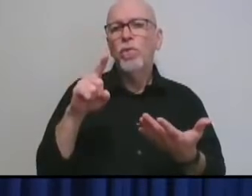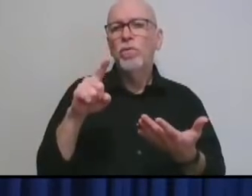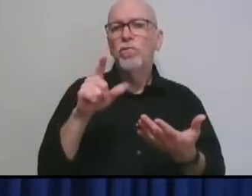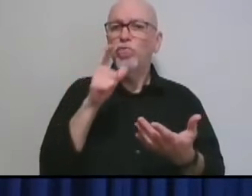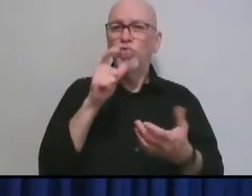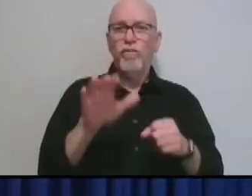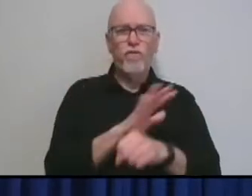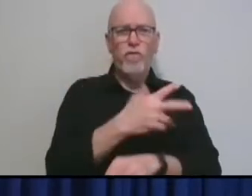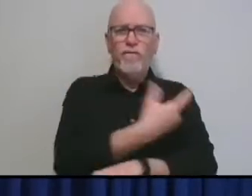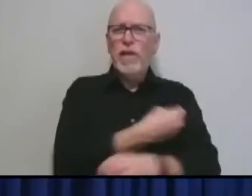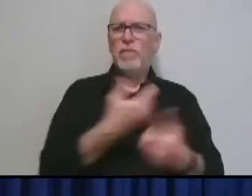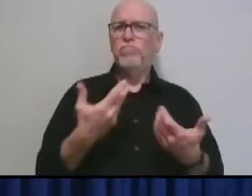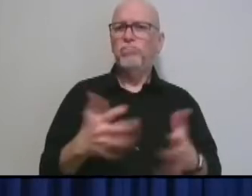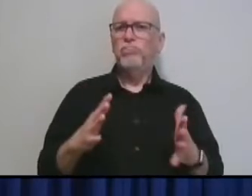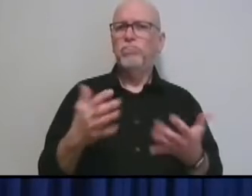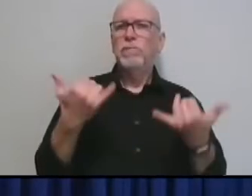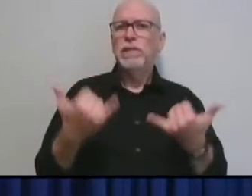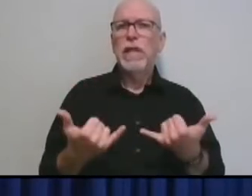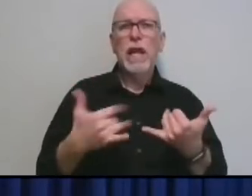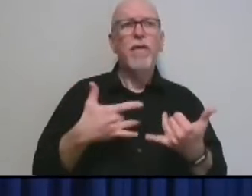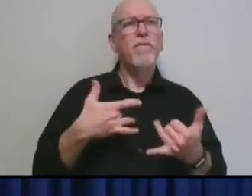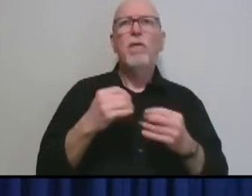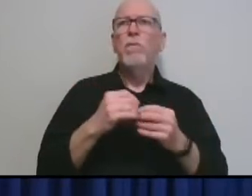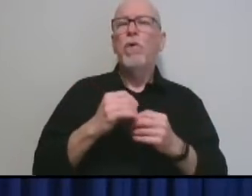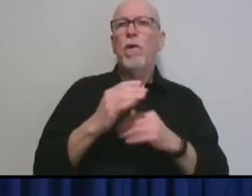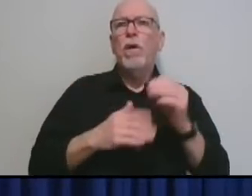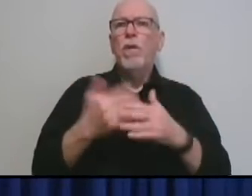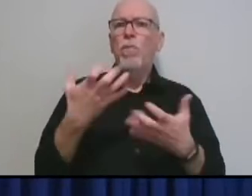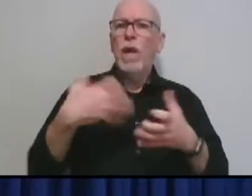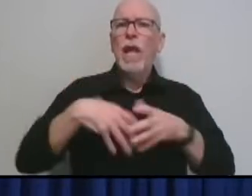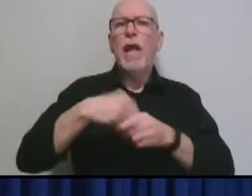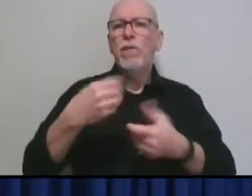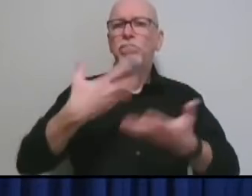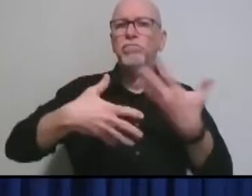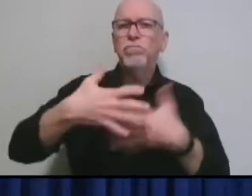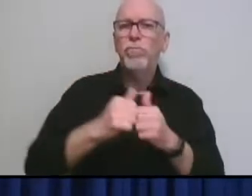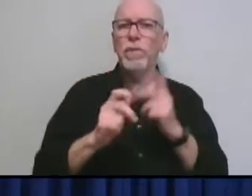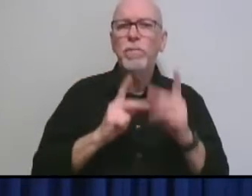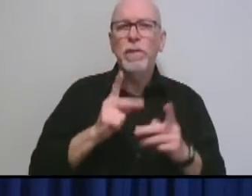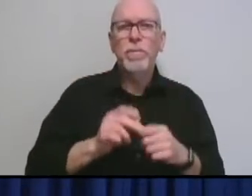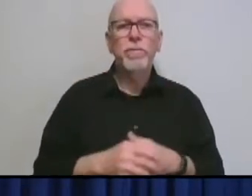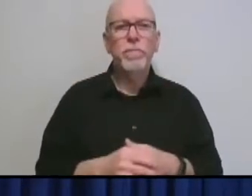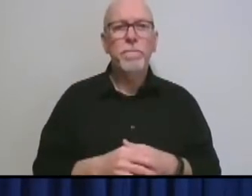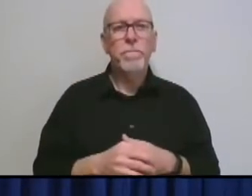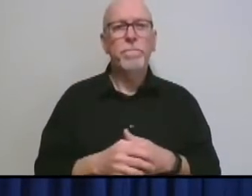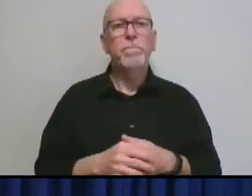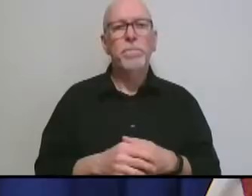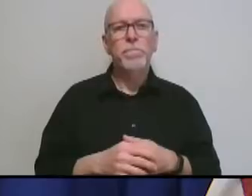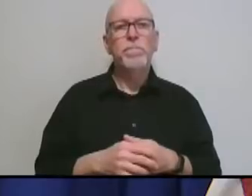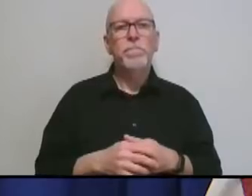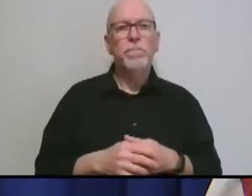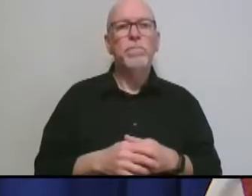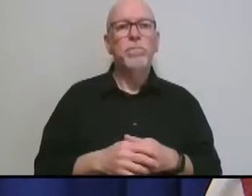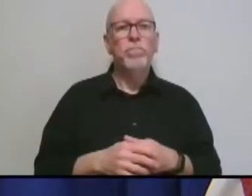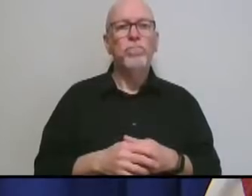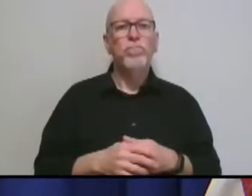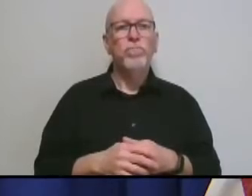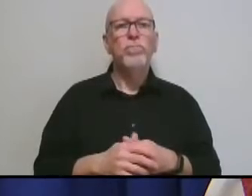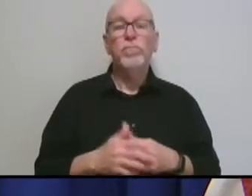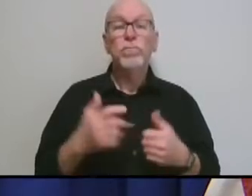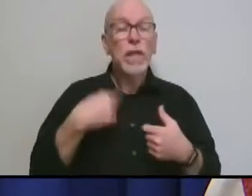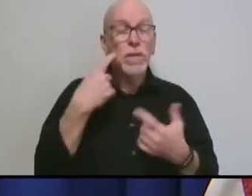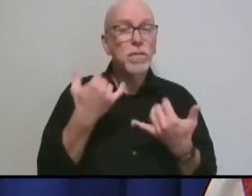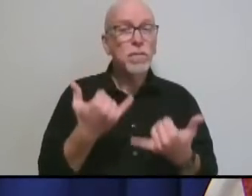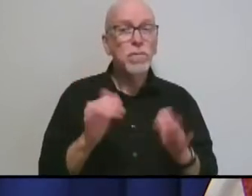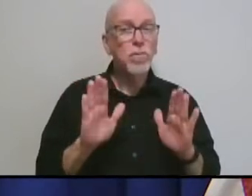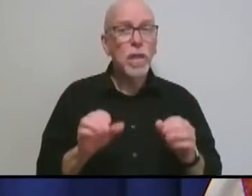vaccinated Hoosiers who might now be more comfortable and want to get out and start interacting with people? Well, I think this is a great opportunity